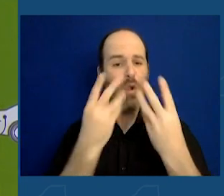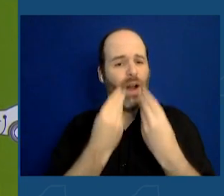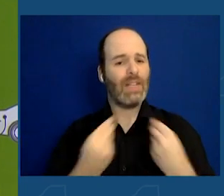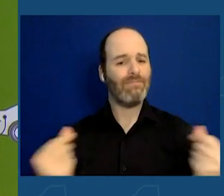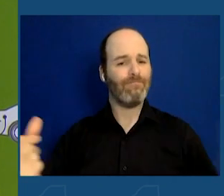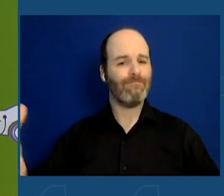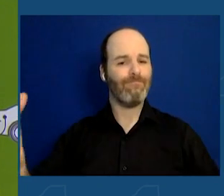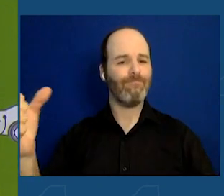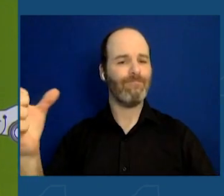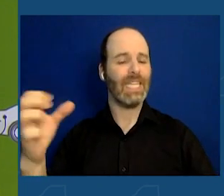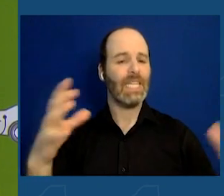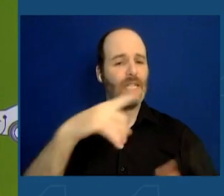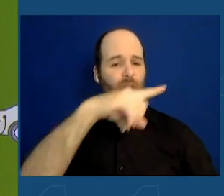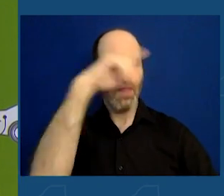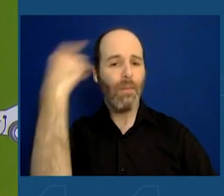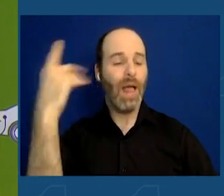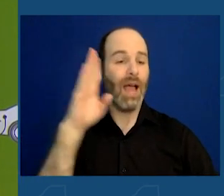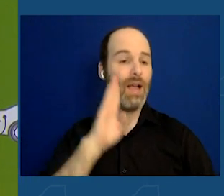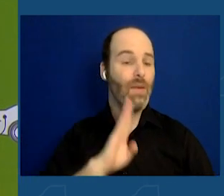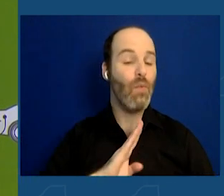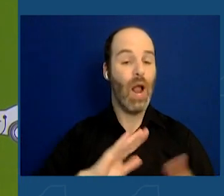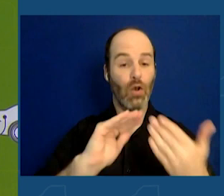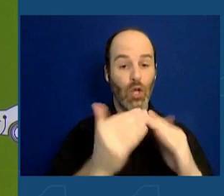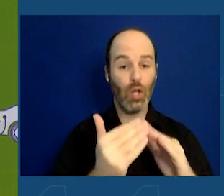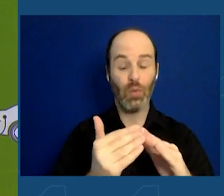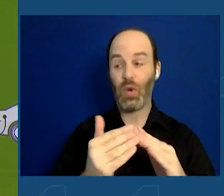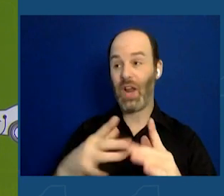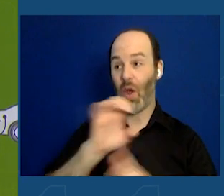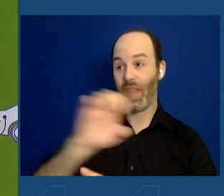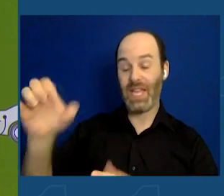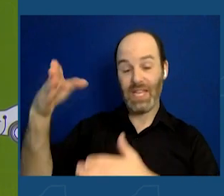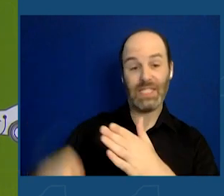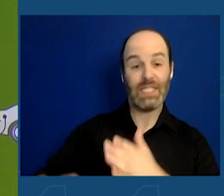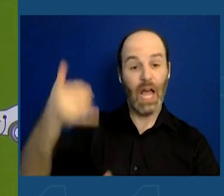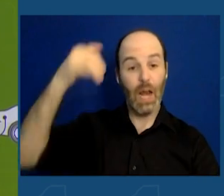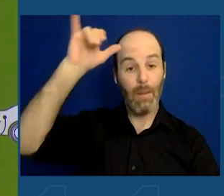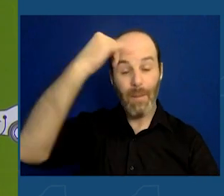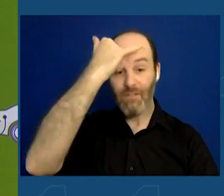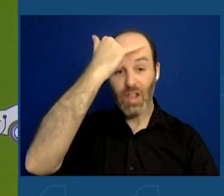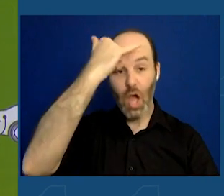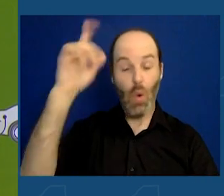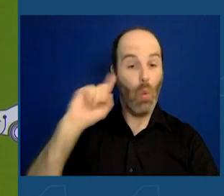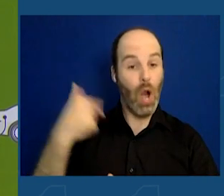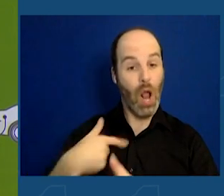brown community of the east side of Buffalo, where I come from, my neighborhoods.